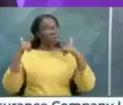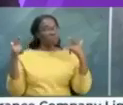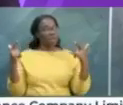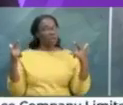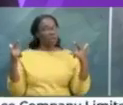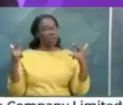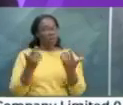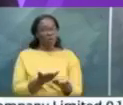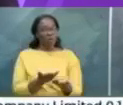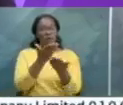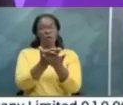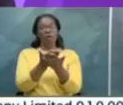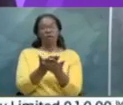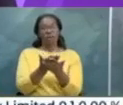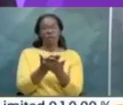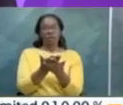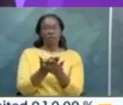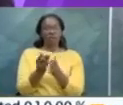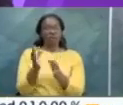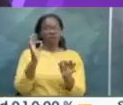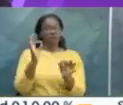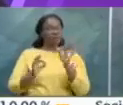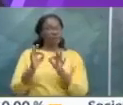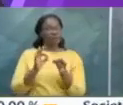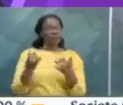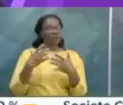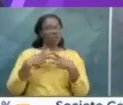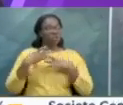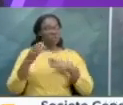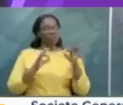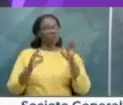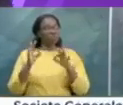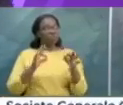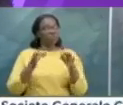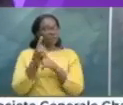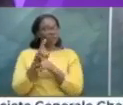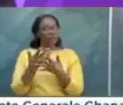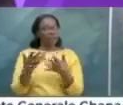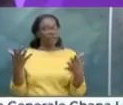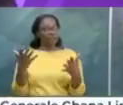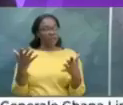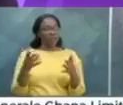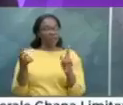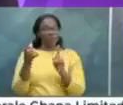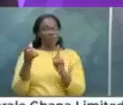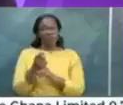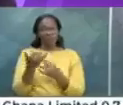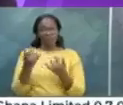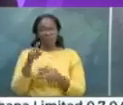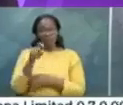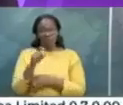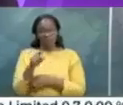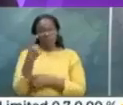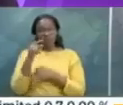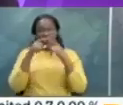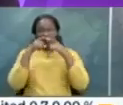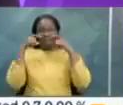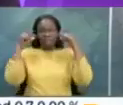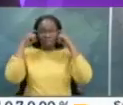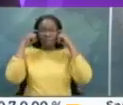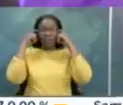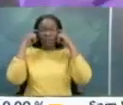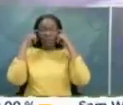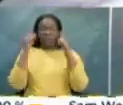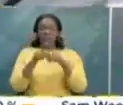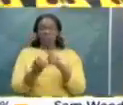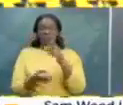community. 5 are crediting the business model to meet the current need for masks, turning out